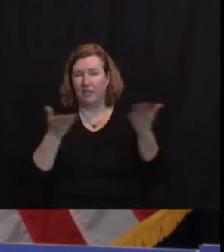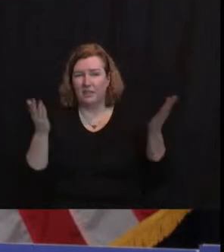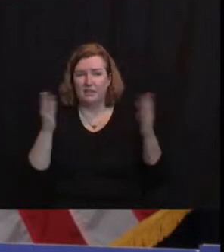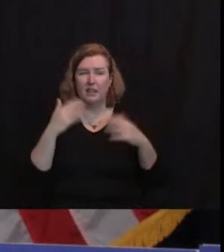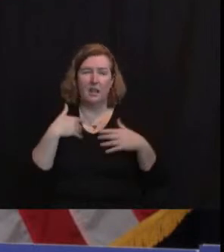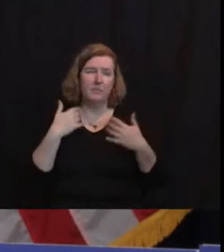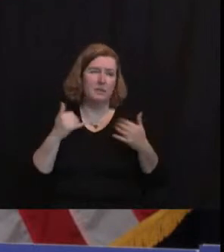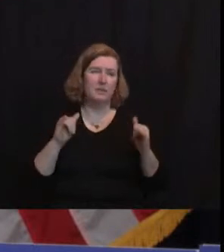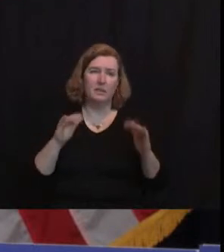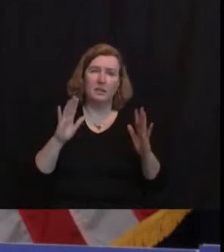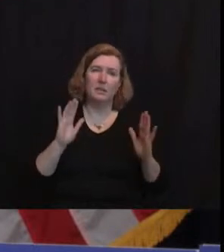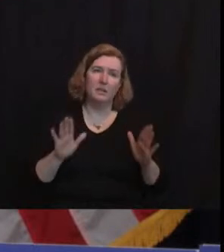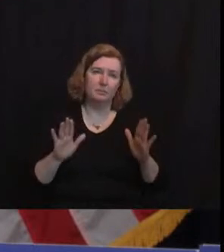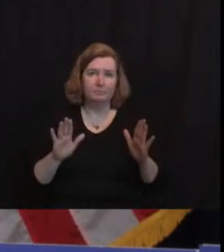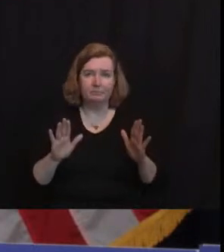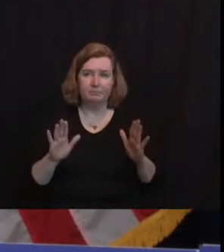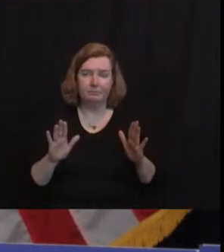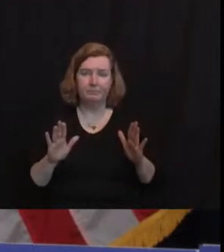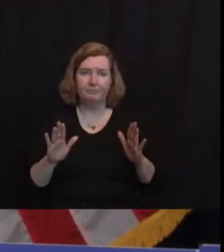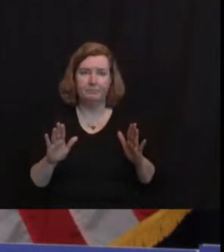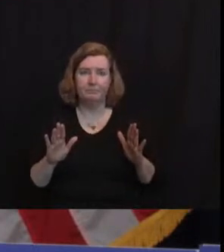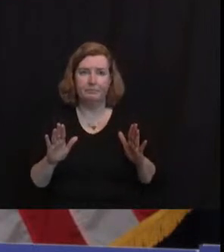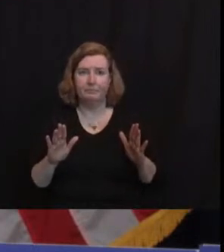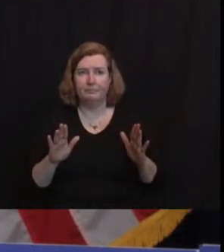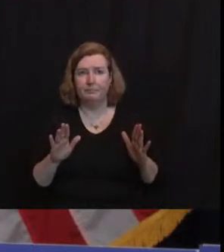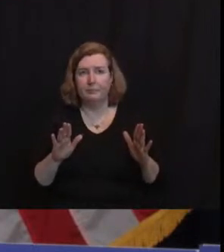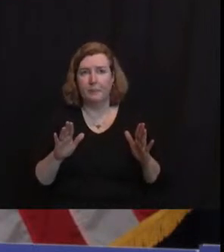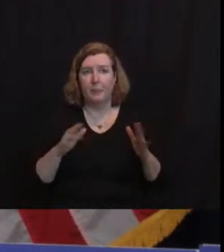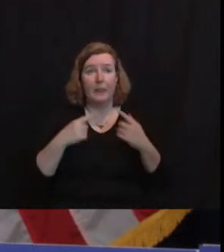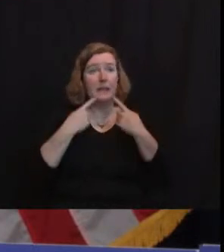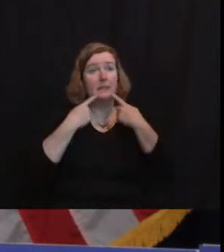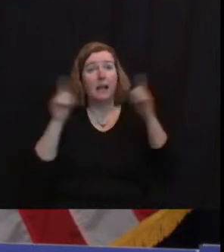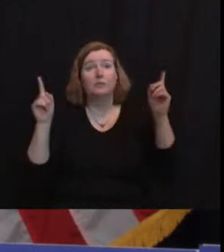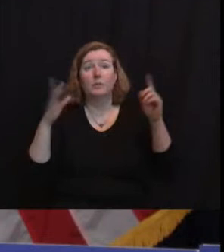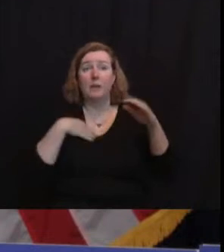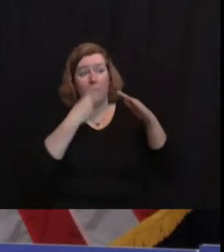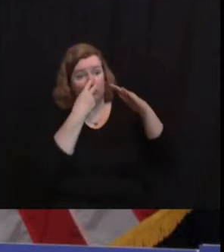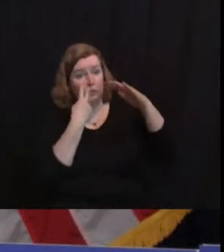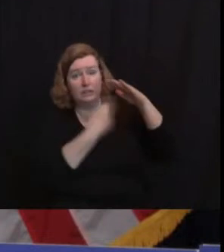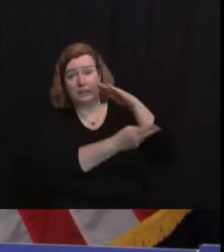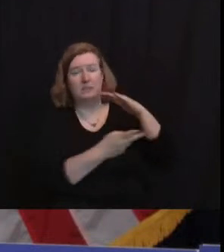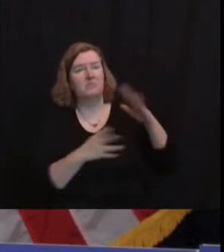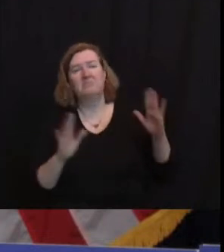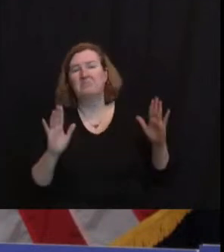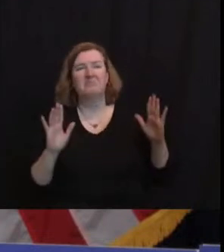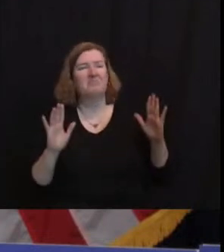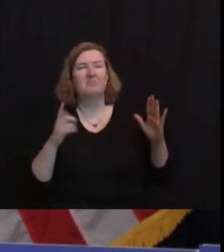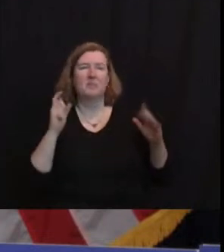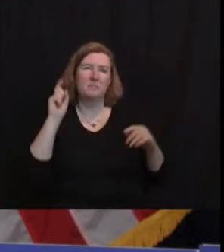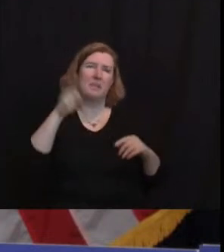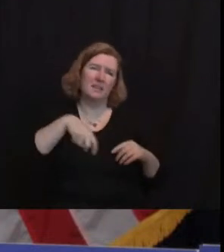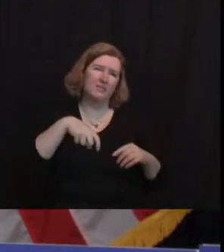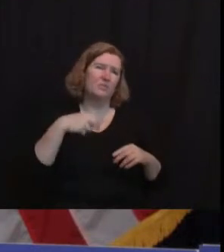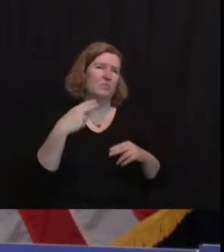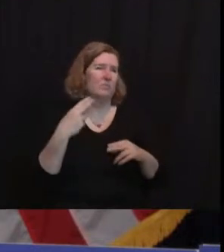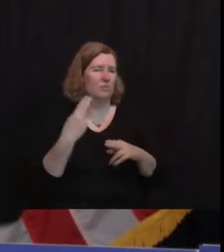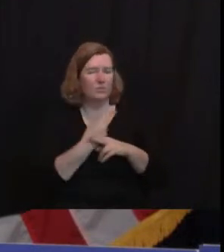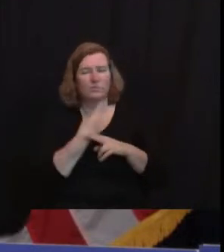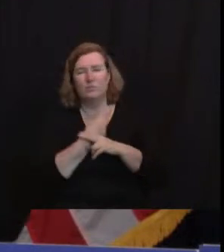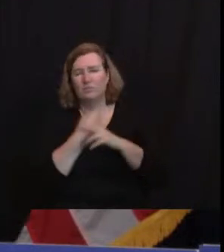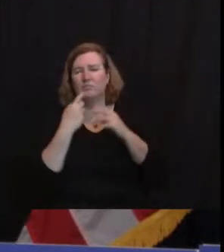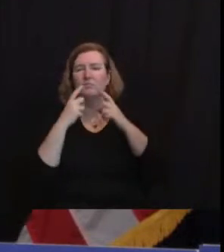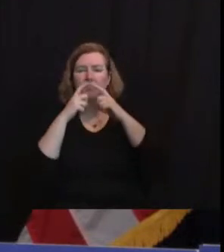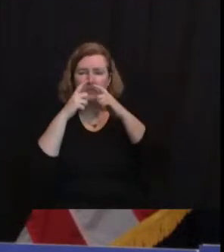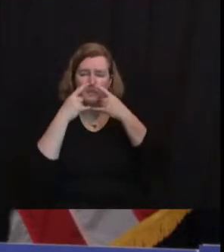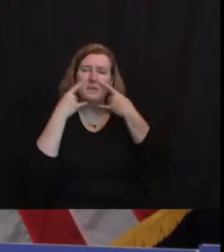basically make any prediction of when it would be. I think that we are going to continue to have to do these mitigation strategies, and I worry